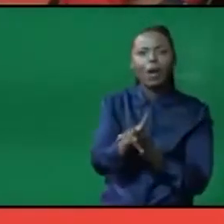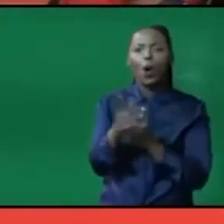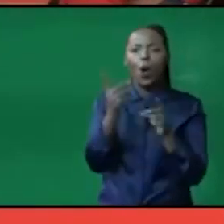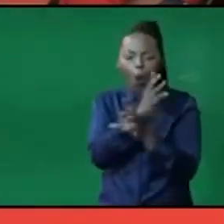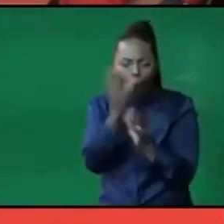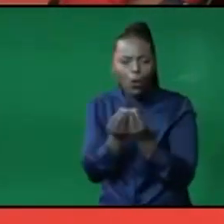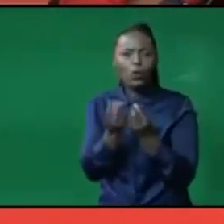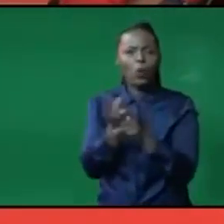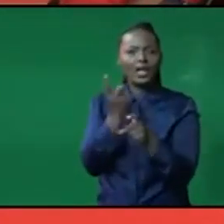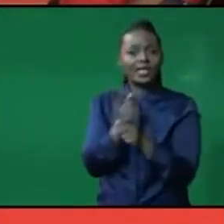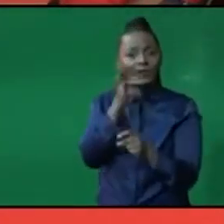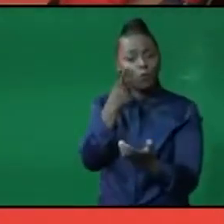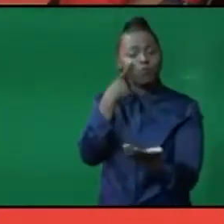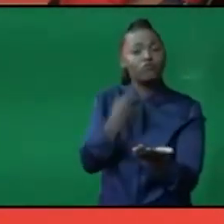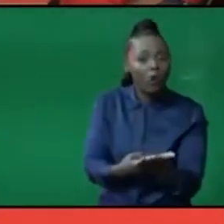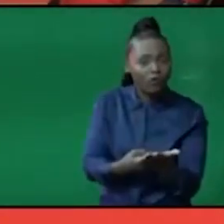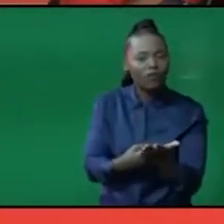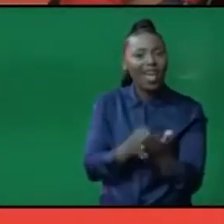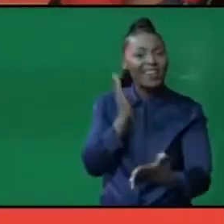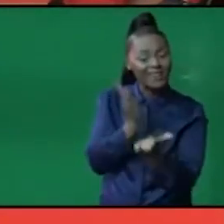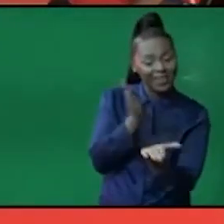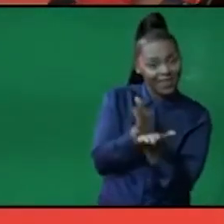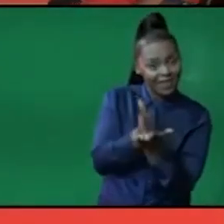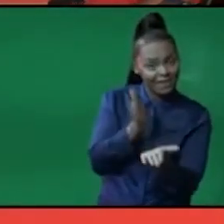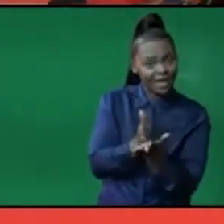you prove the facts, they must immediately